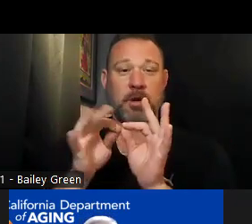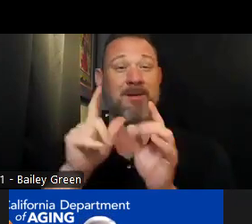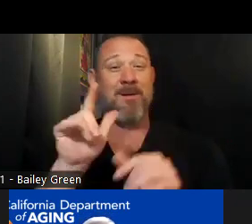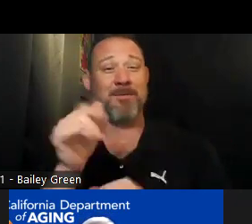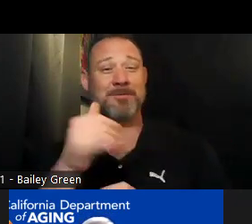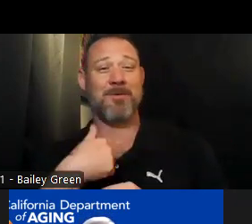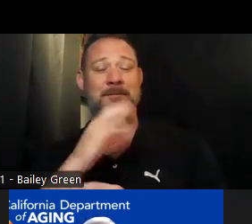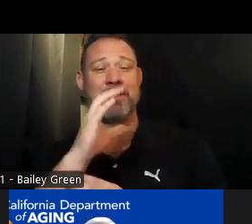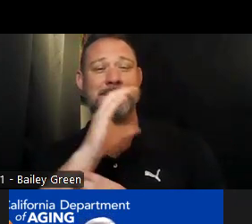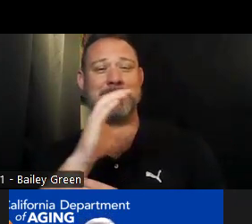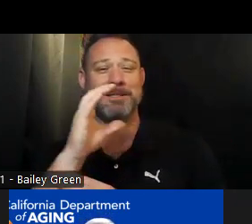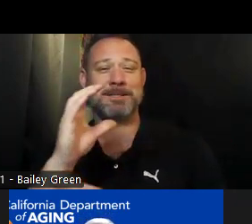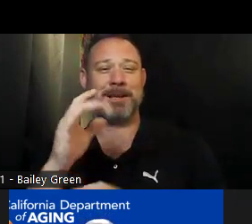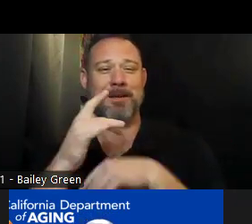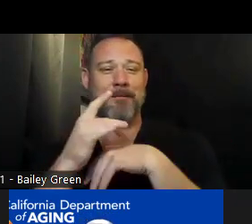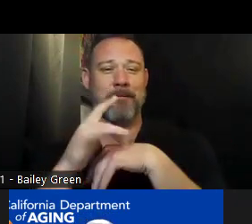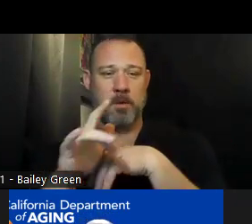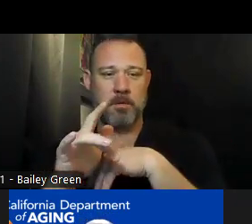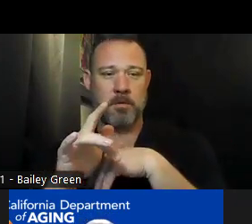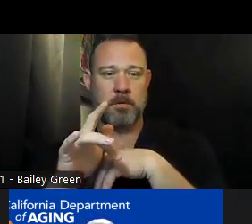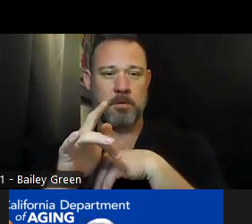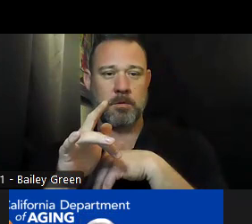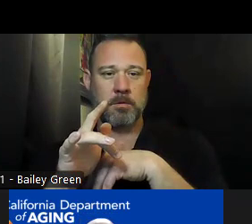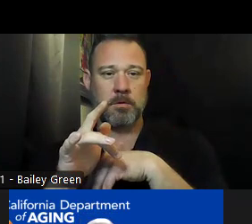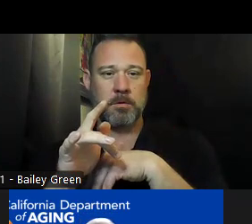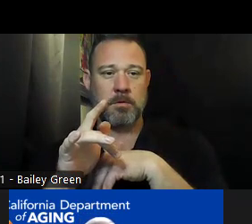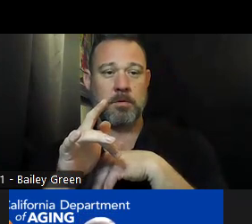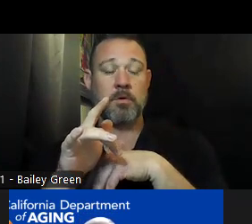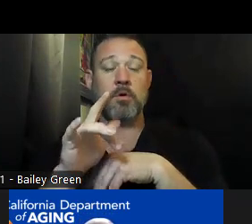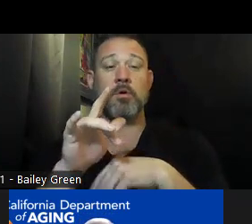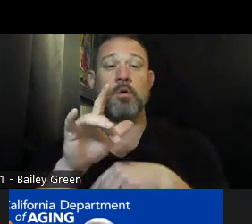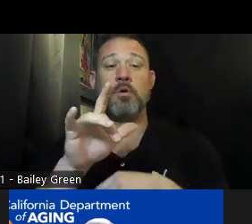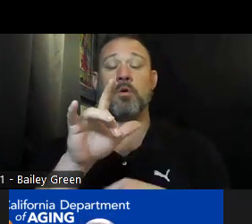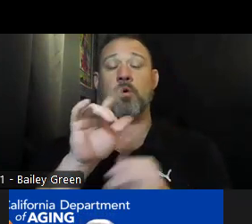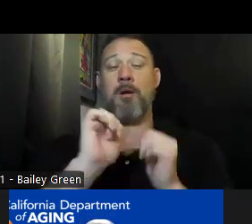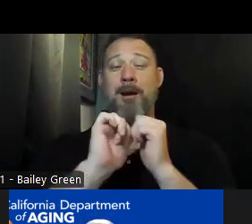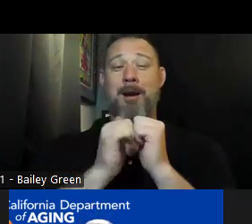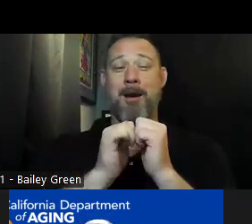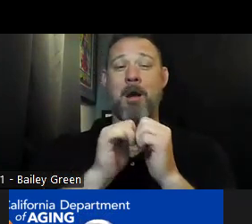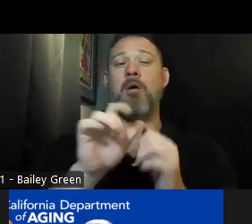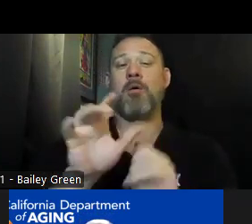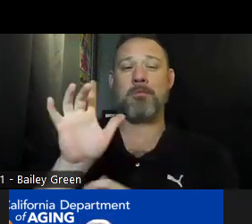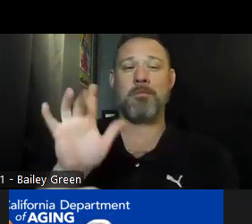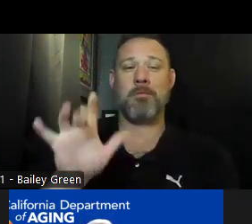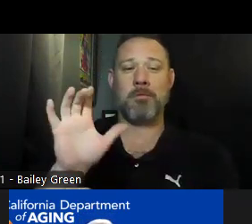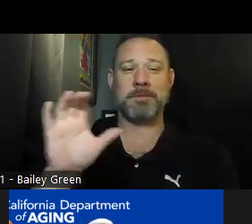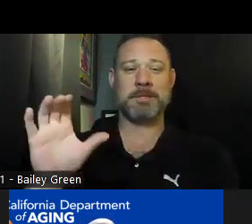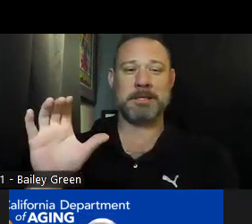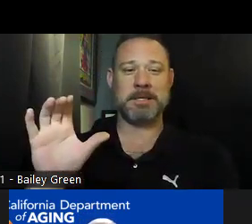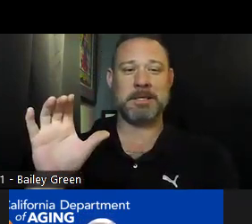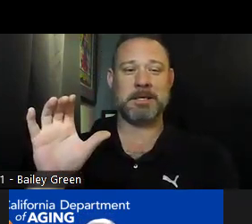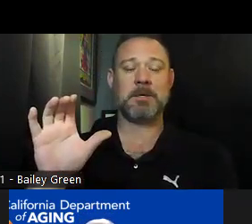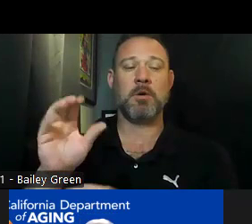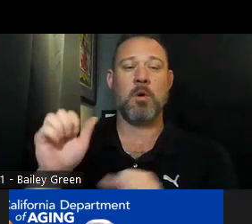have closed captioning available to you. So to initiate that, you should have a CC icon with your